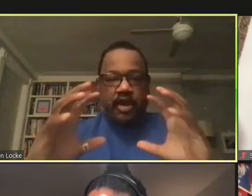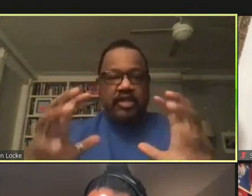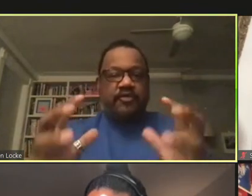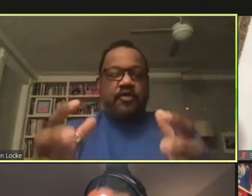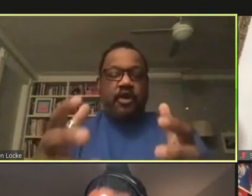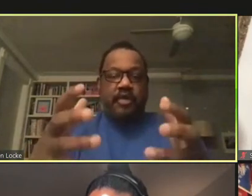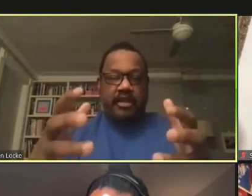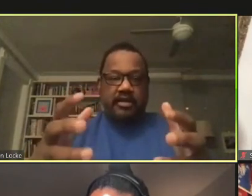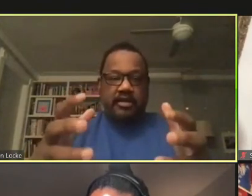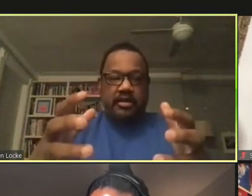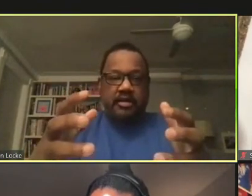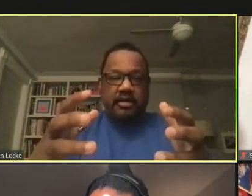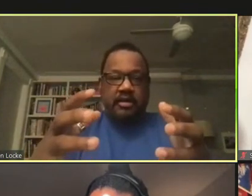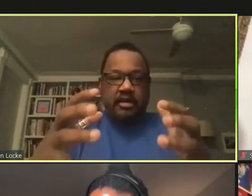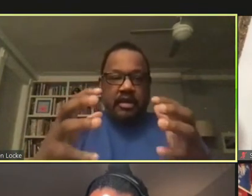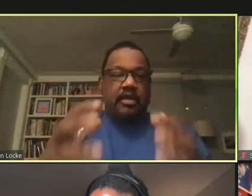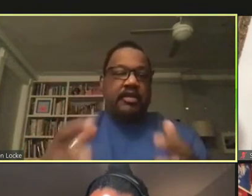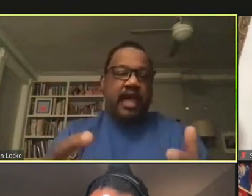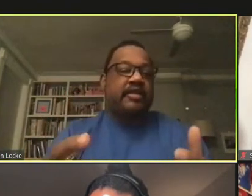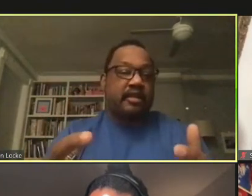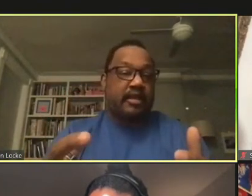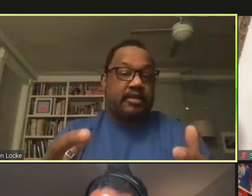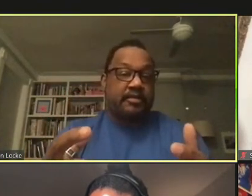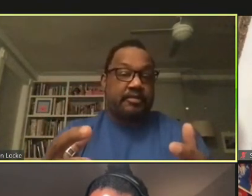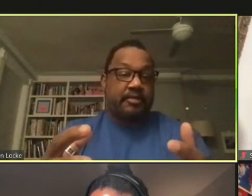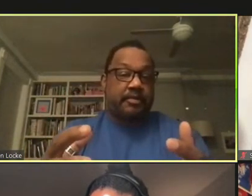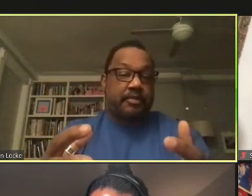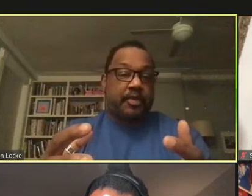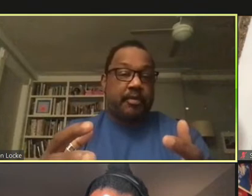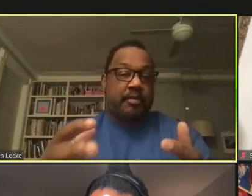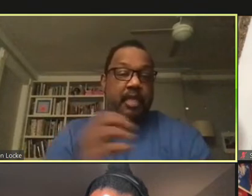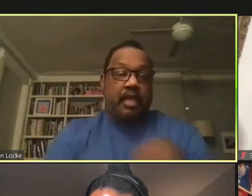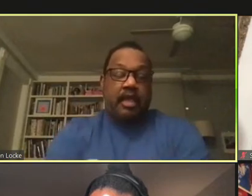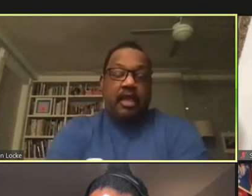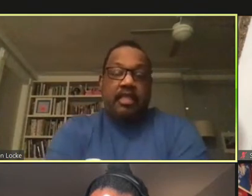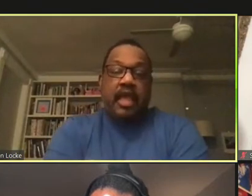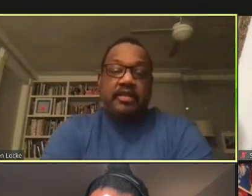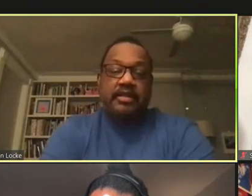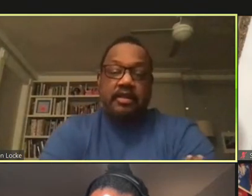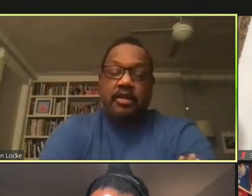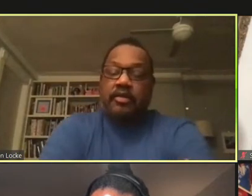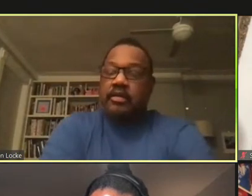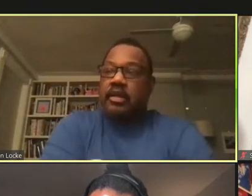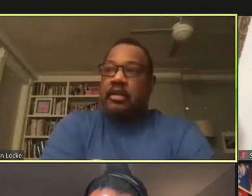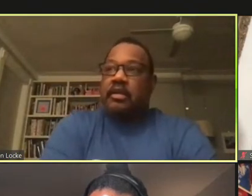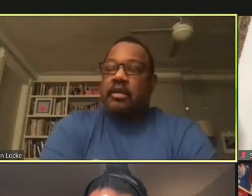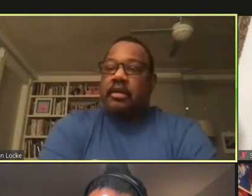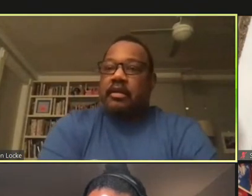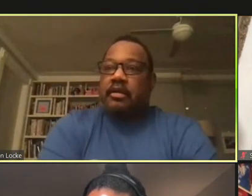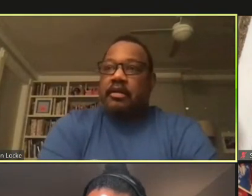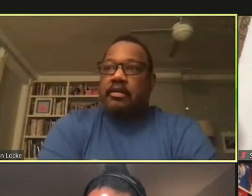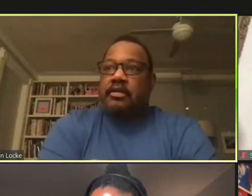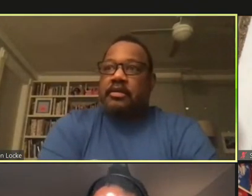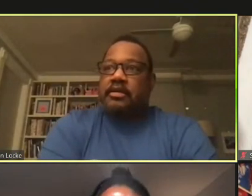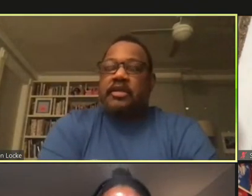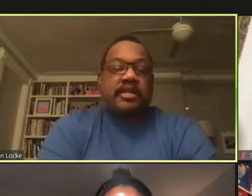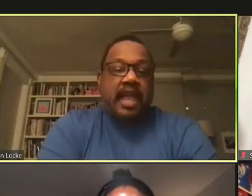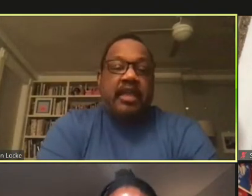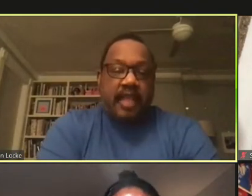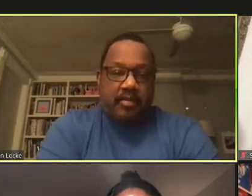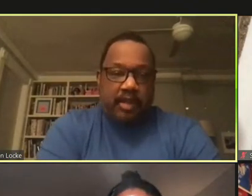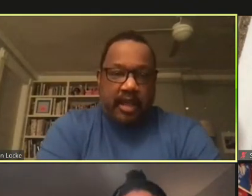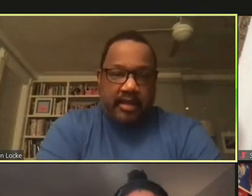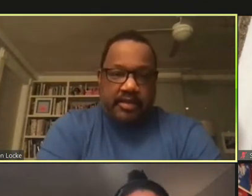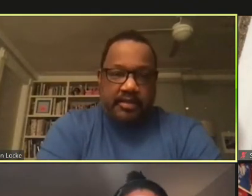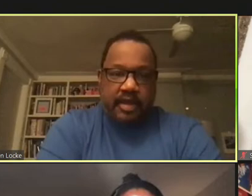you transform it into excellence, right? And that's, you know, to stay